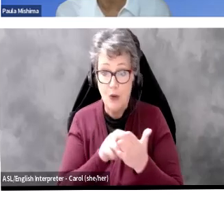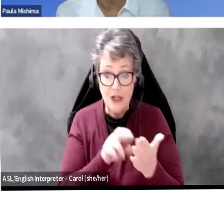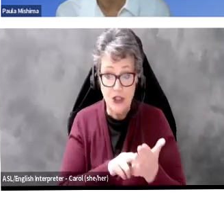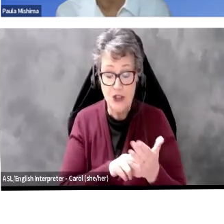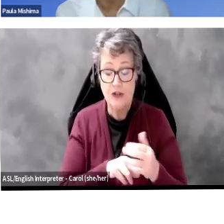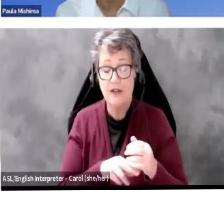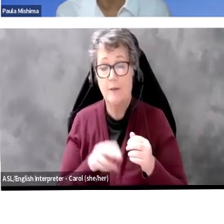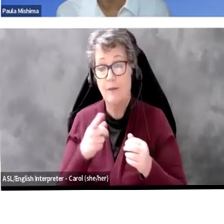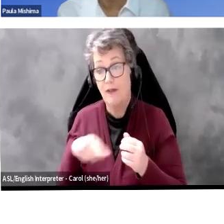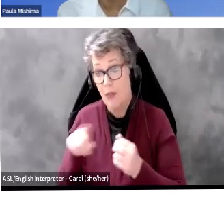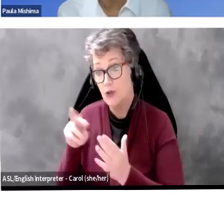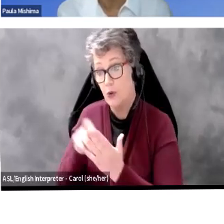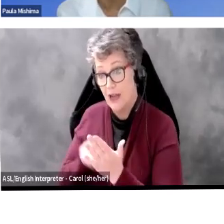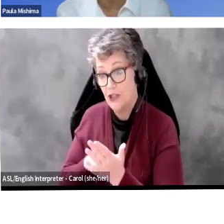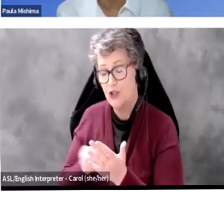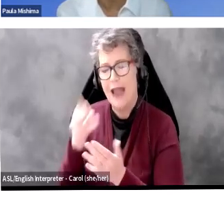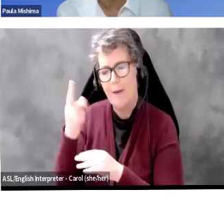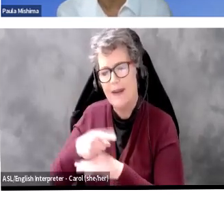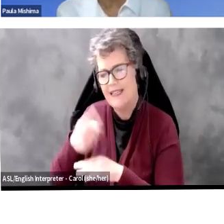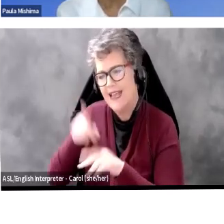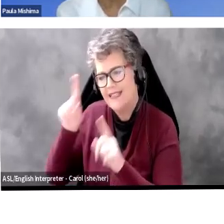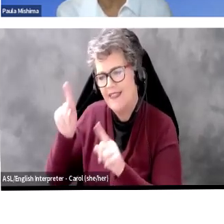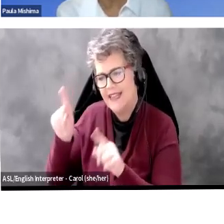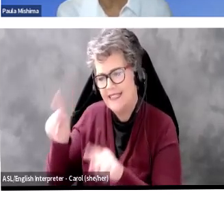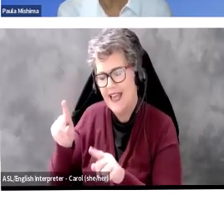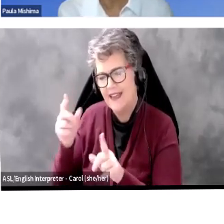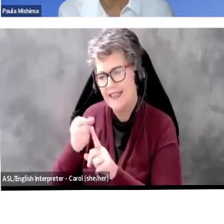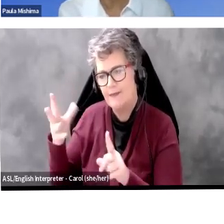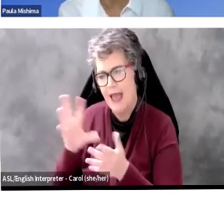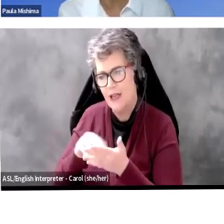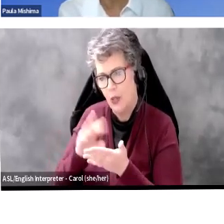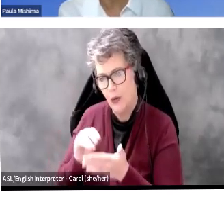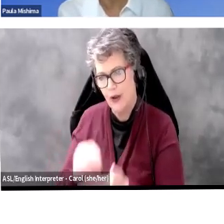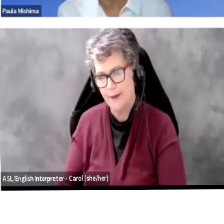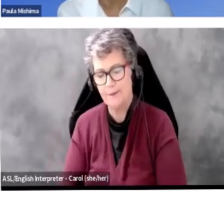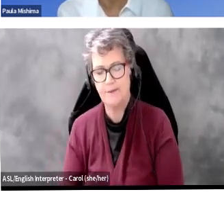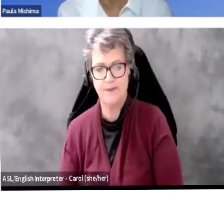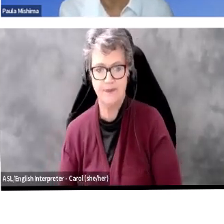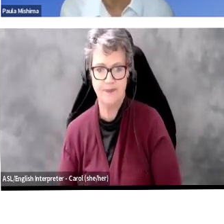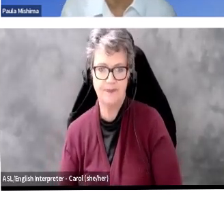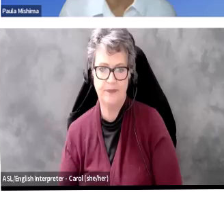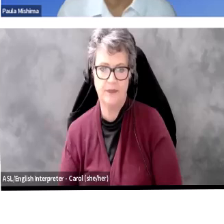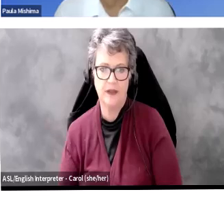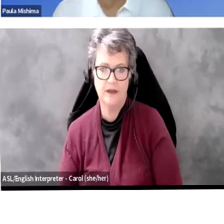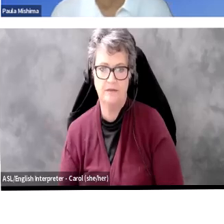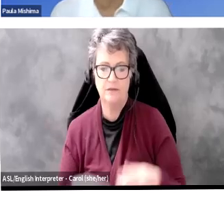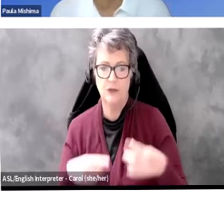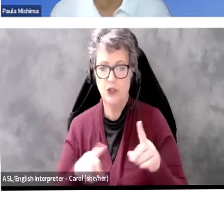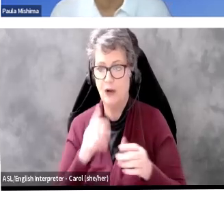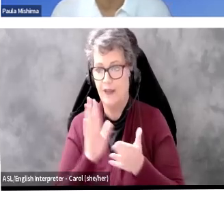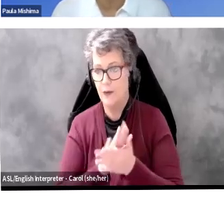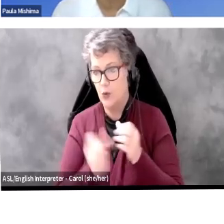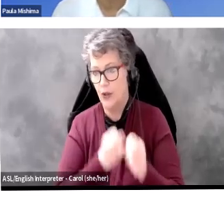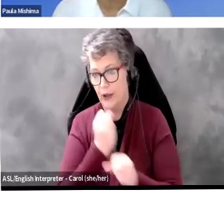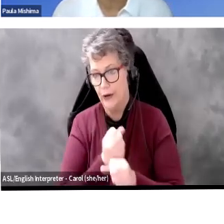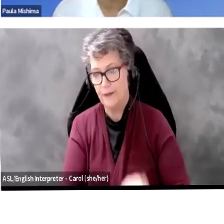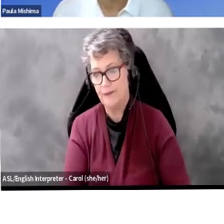who are registered, how many days did they attend one of the programs during the year.